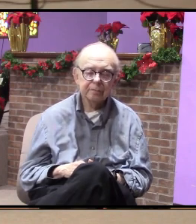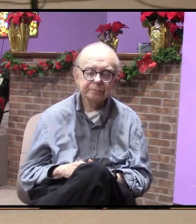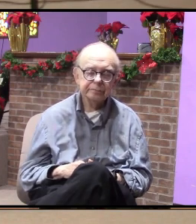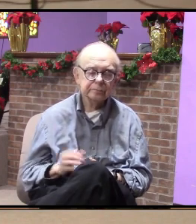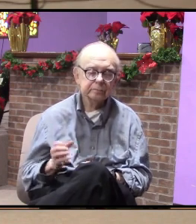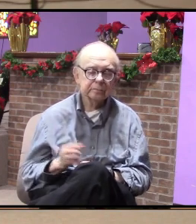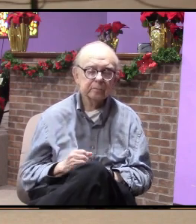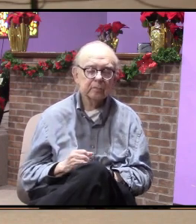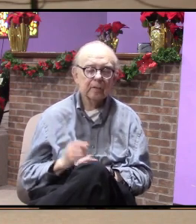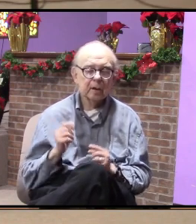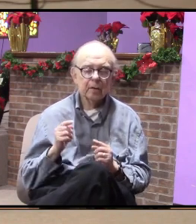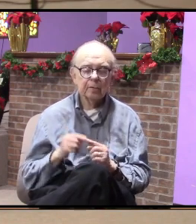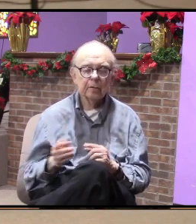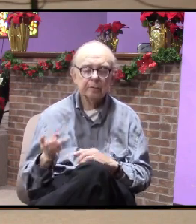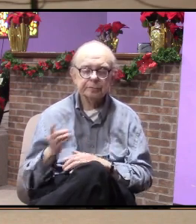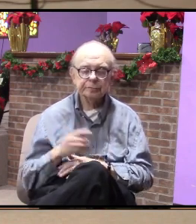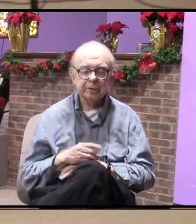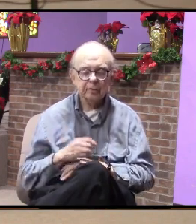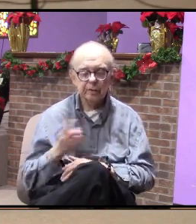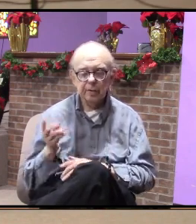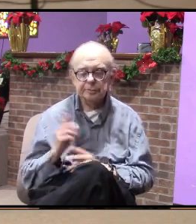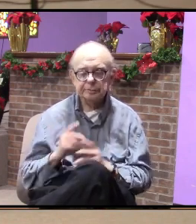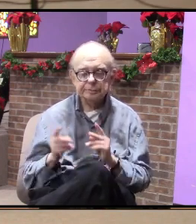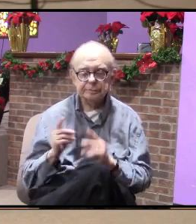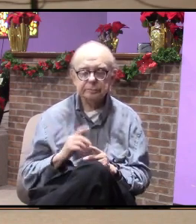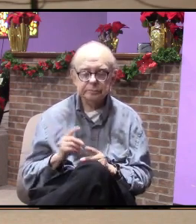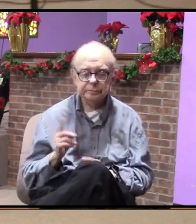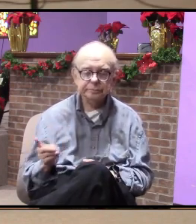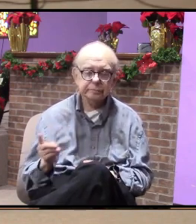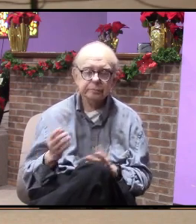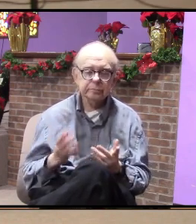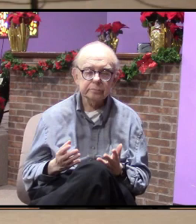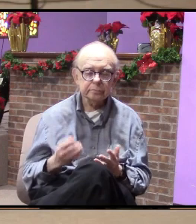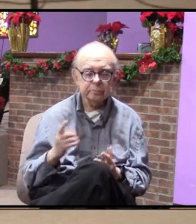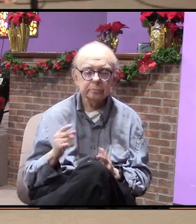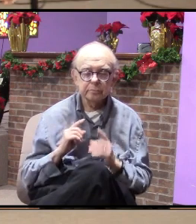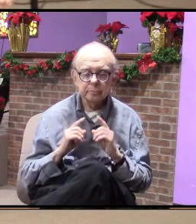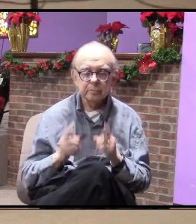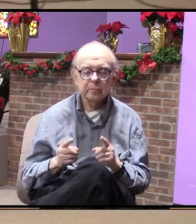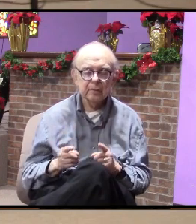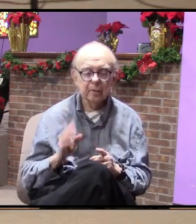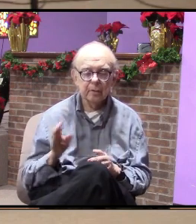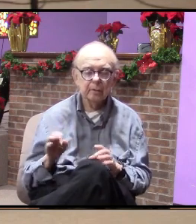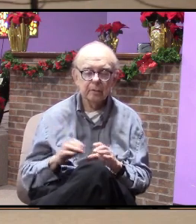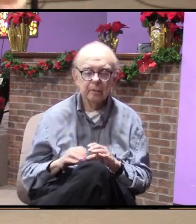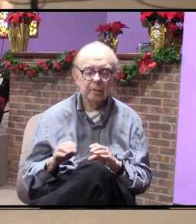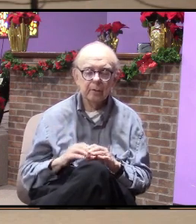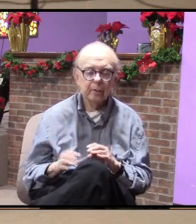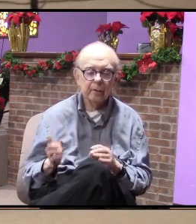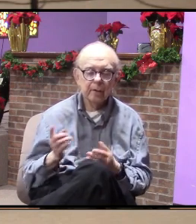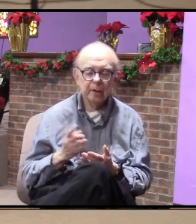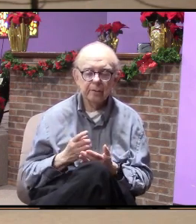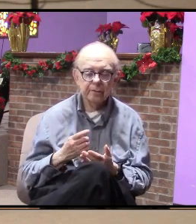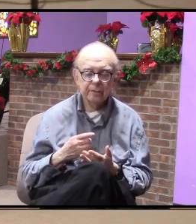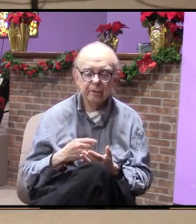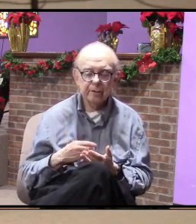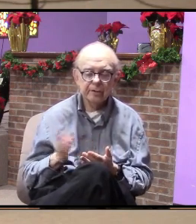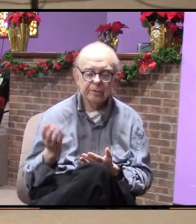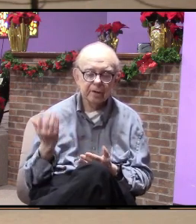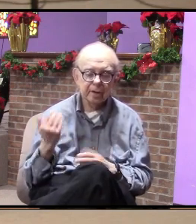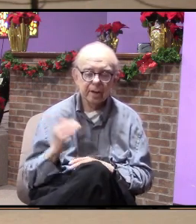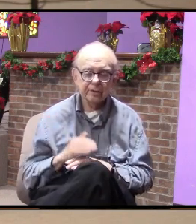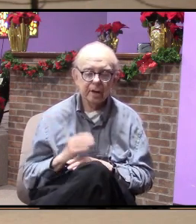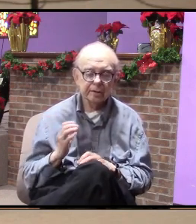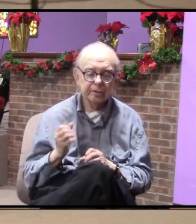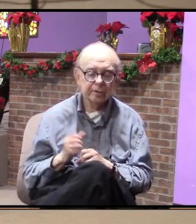It's getting towards the end of the day for the other people, and they're still waiting for the answer to their email that was sent last night that you just got this